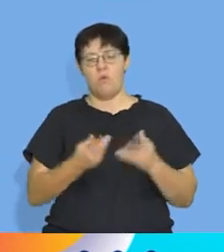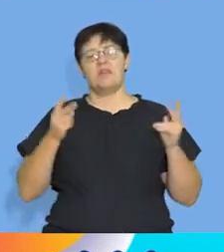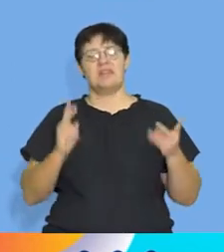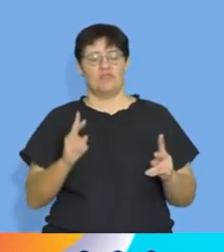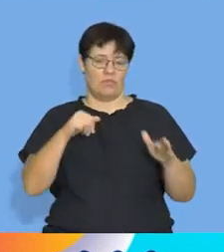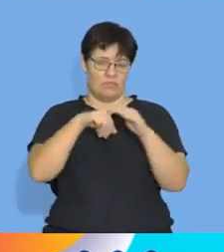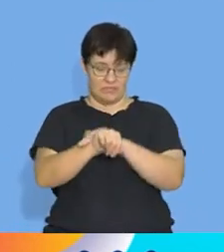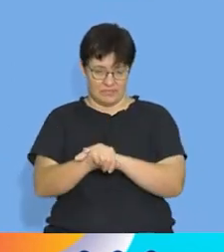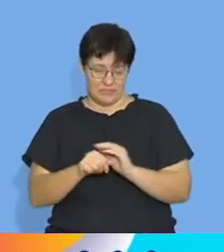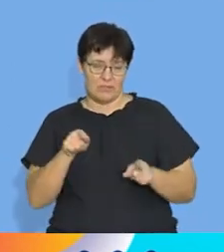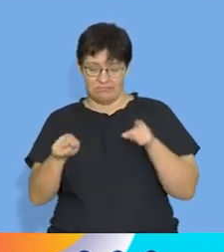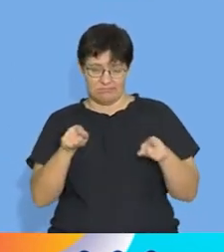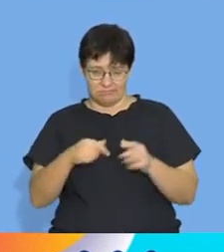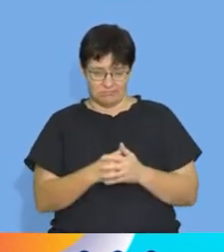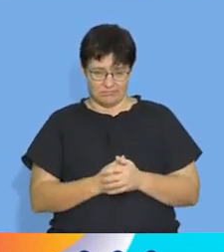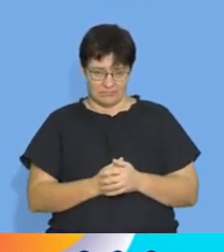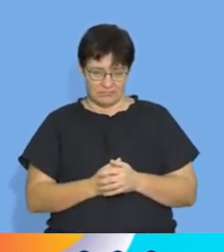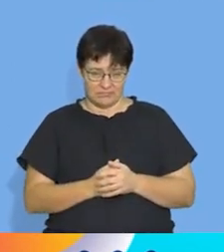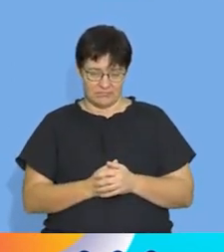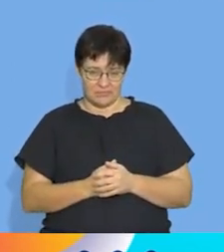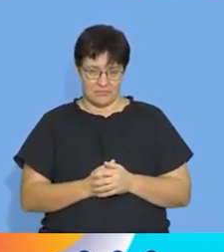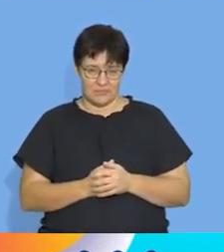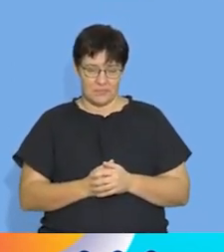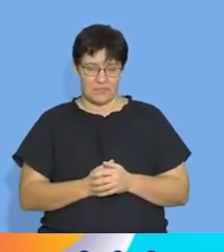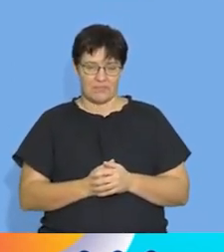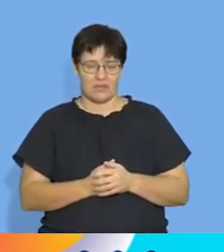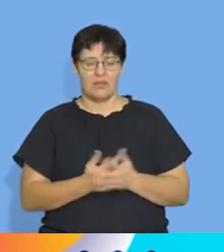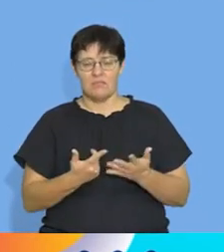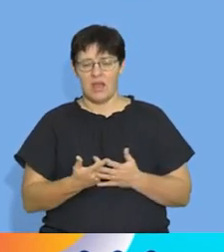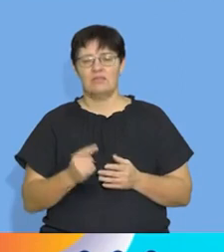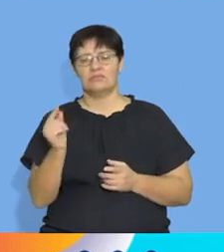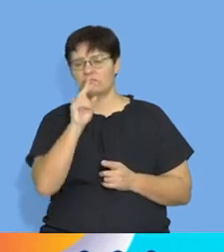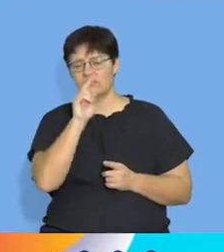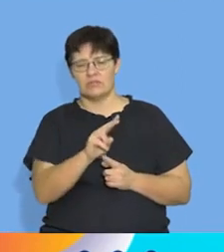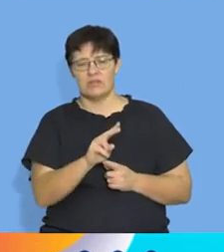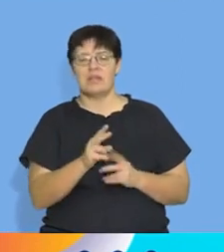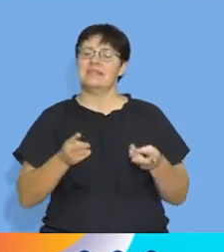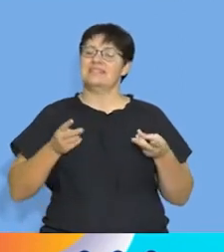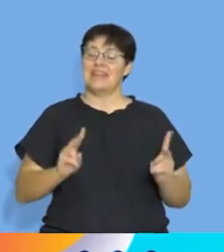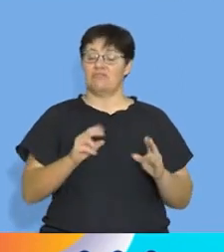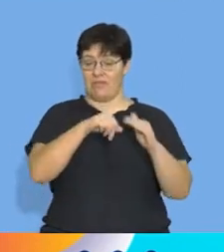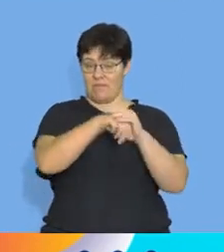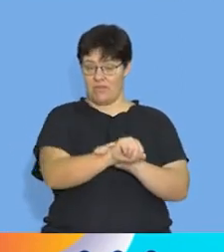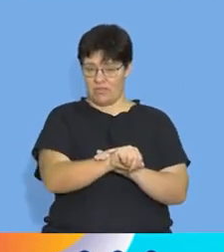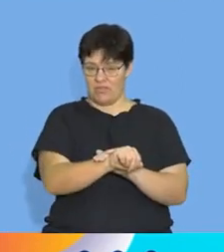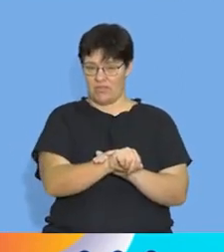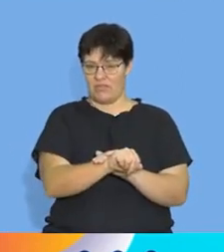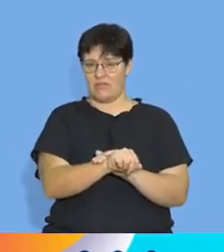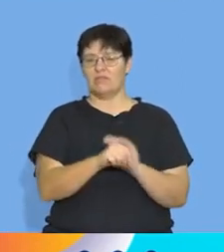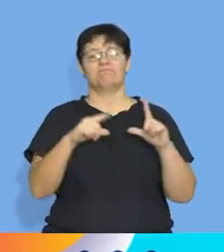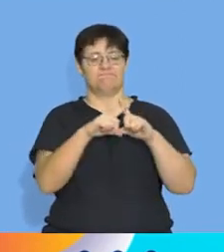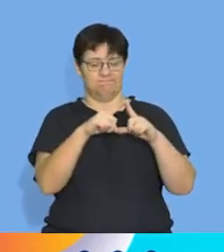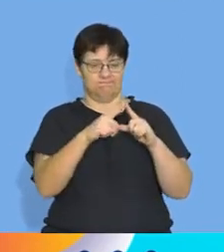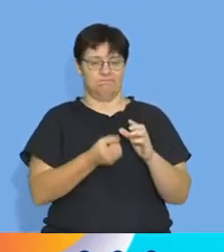natural process through the vagina called a vaginal delivery. But in the wild, animals naturally give birth through a